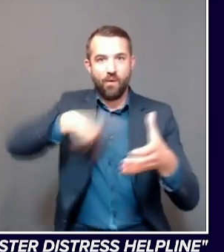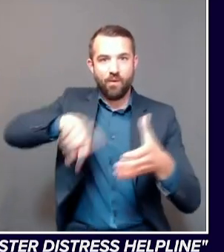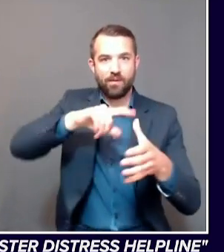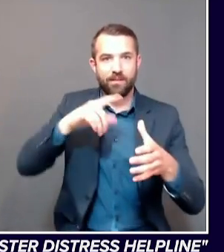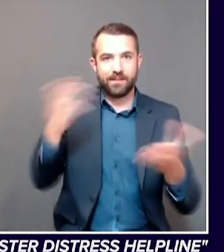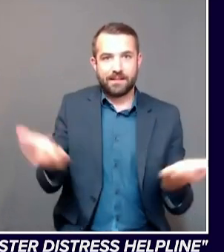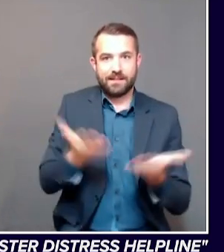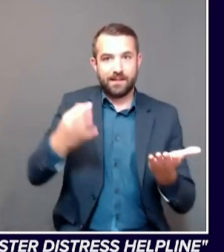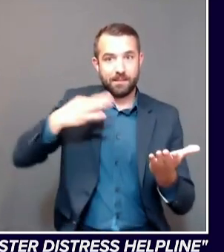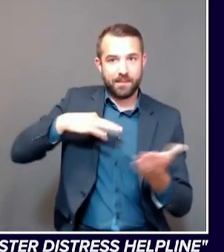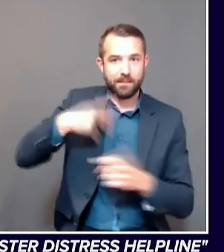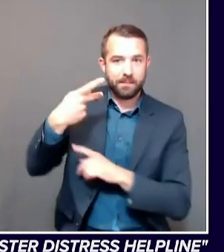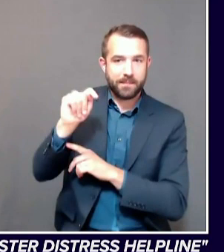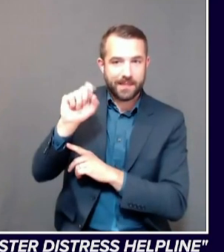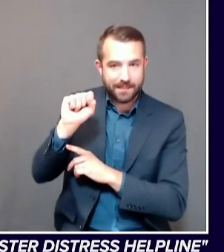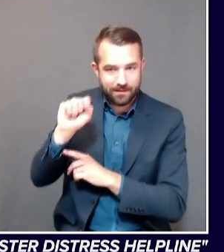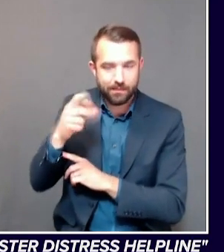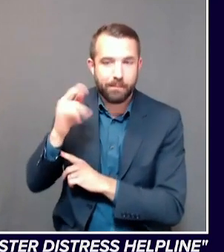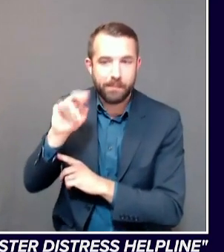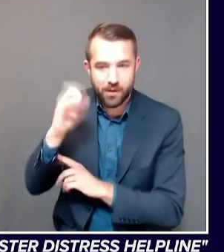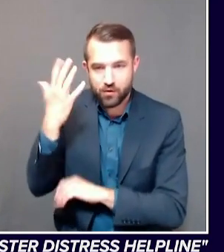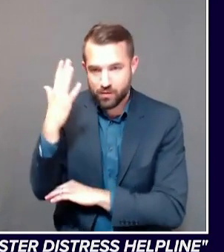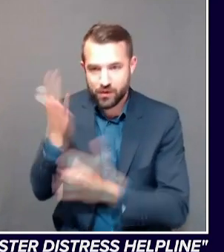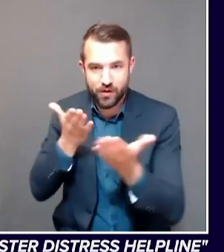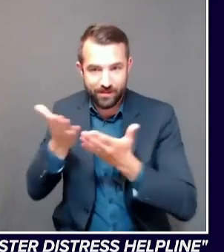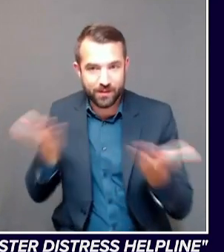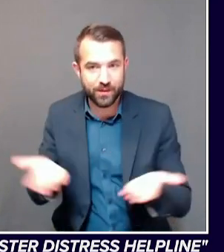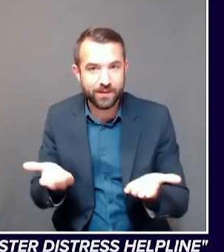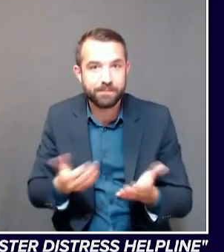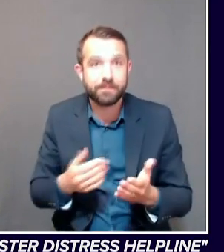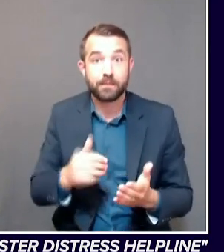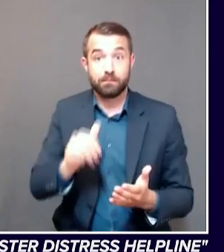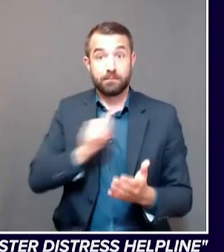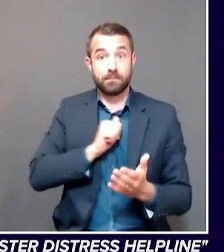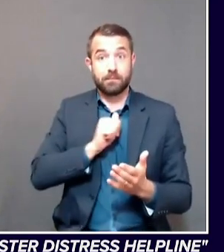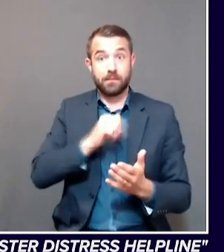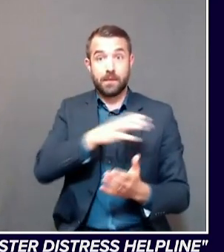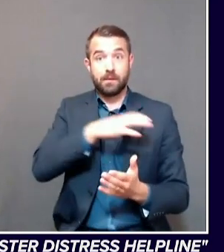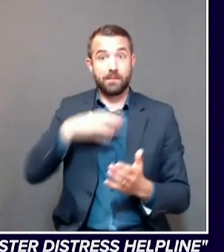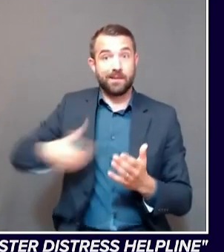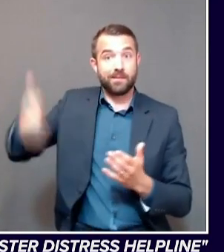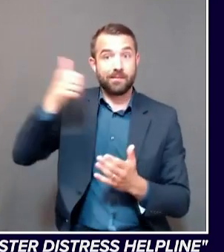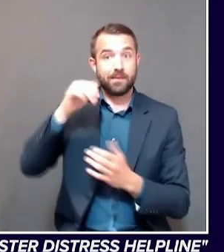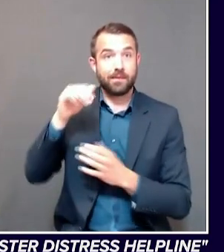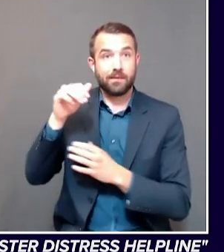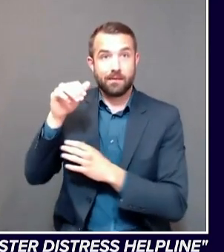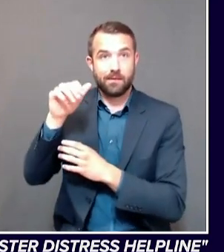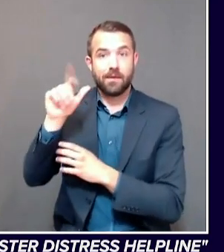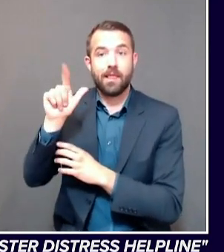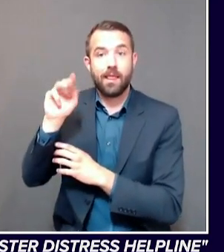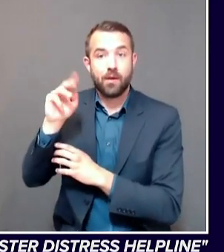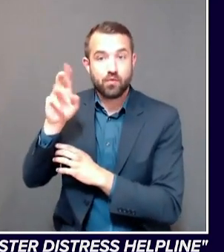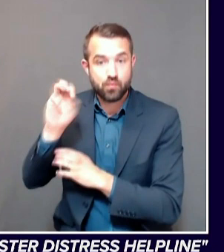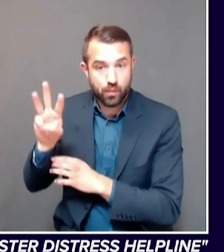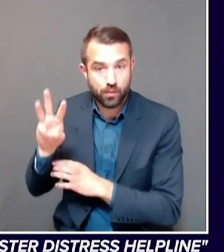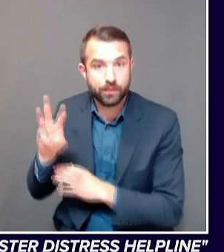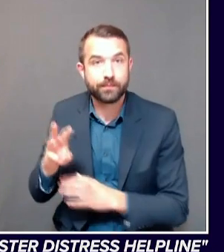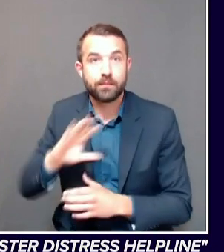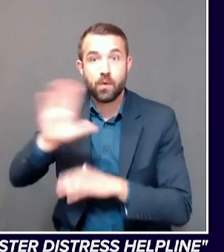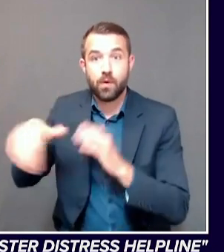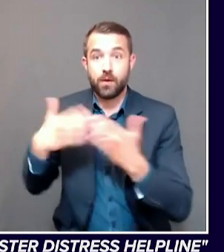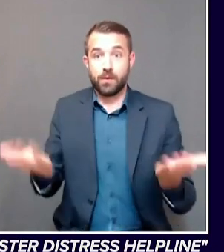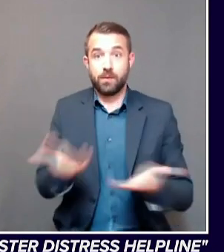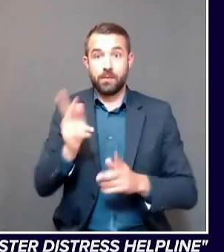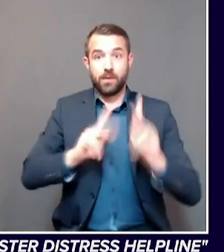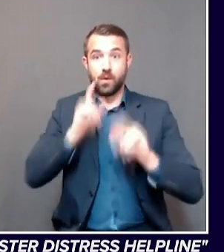on behalf of myself, Commissioner Lambrou, and all of the folks who have been on camera with you, we'd like to thank you for your